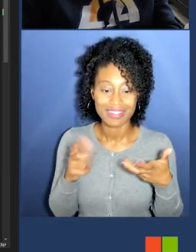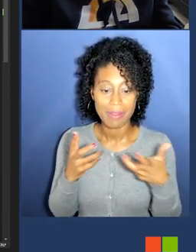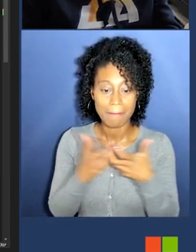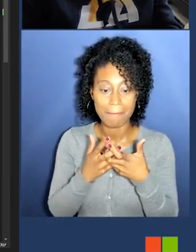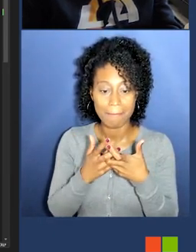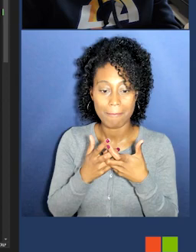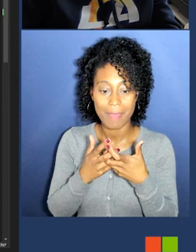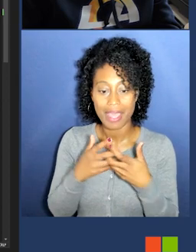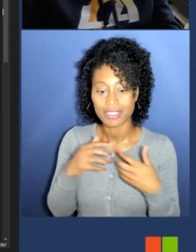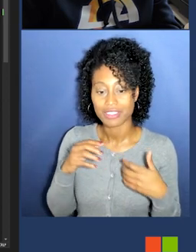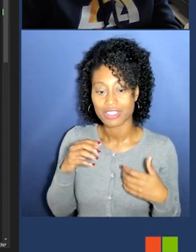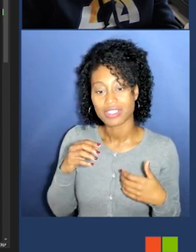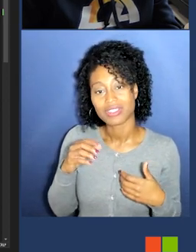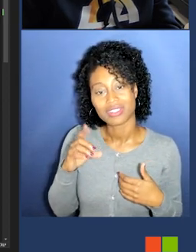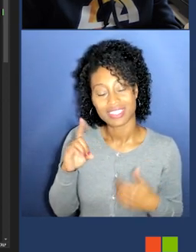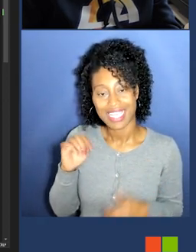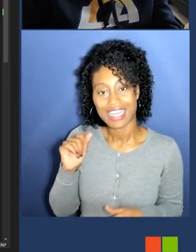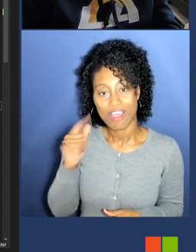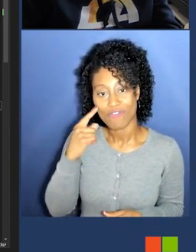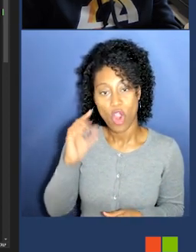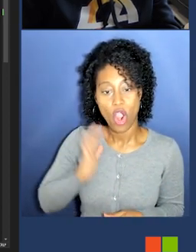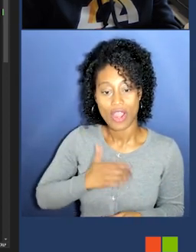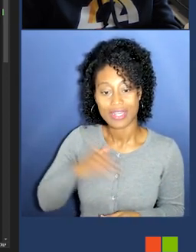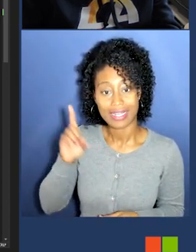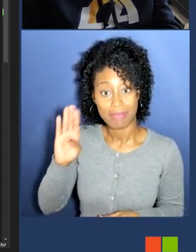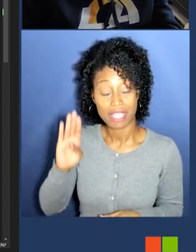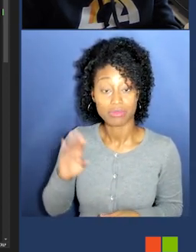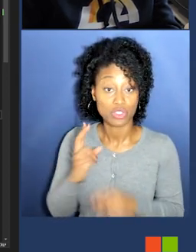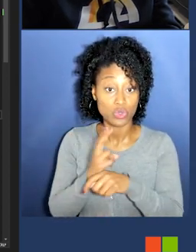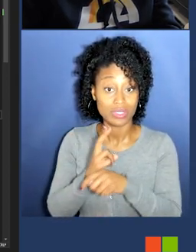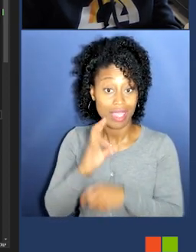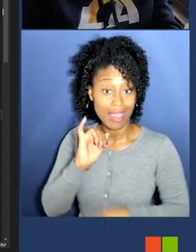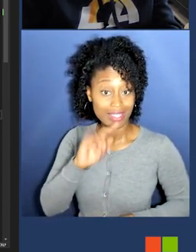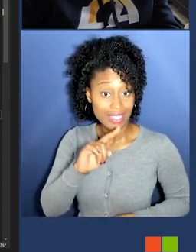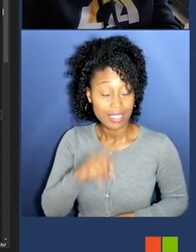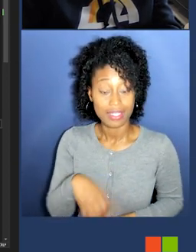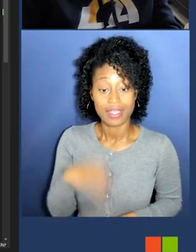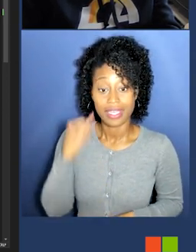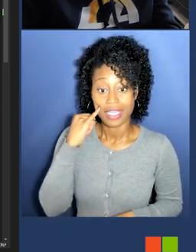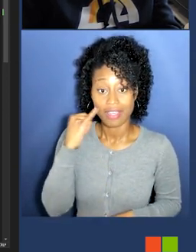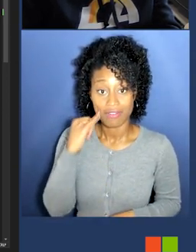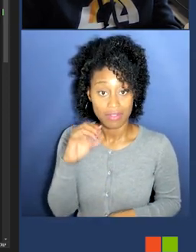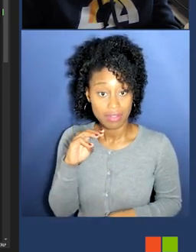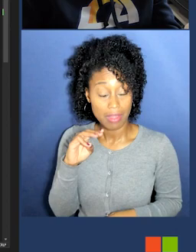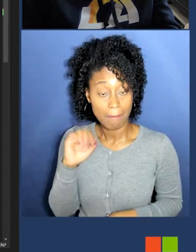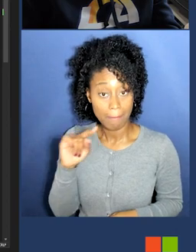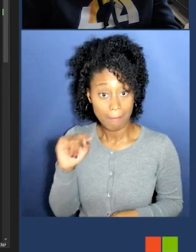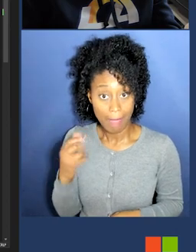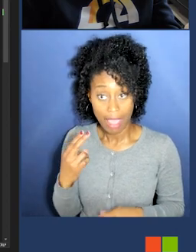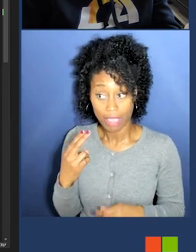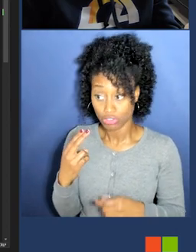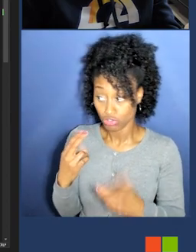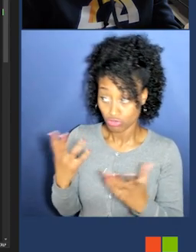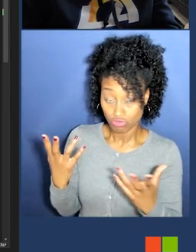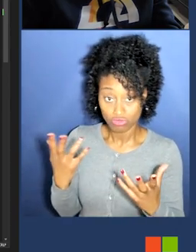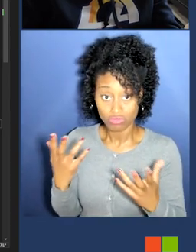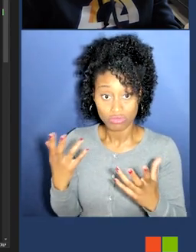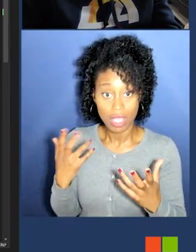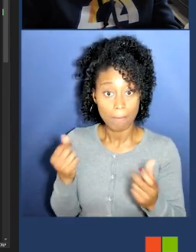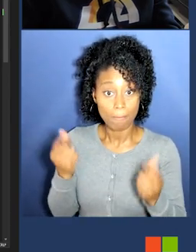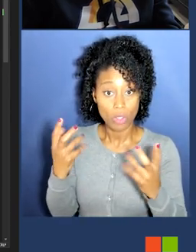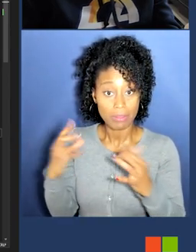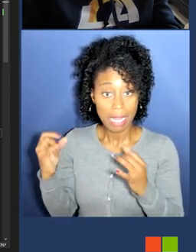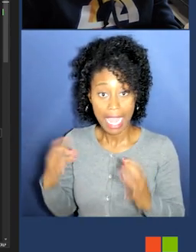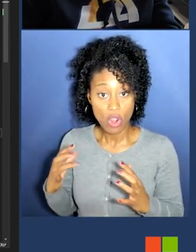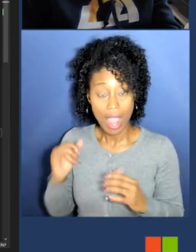a match entity to the database. So just take the ID where the match was won and the master player entity ID. So this